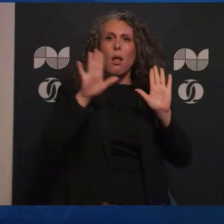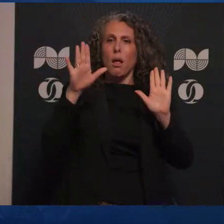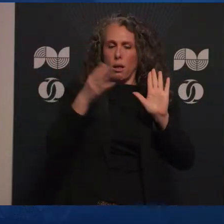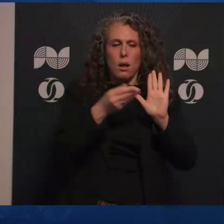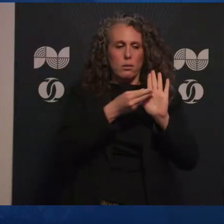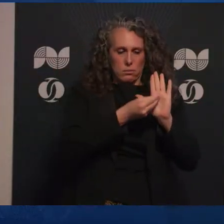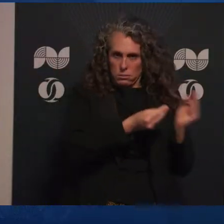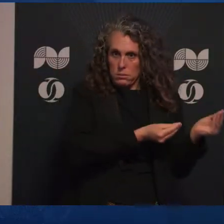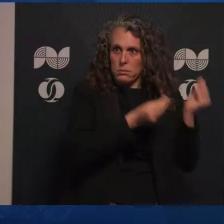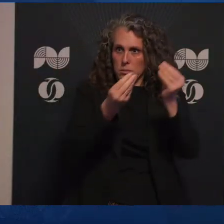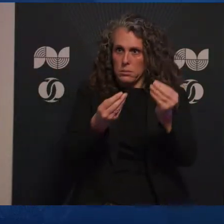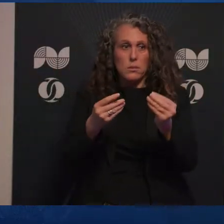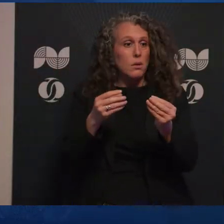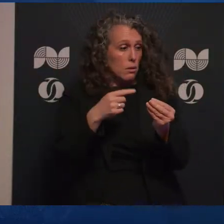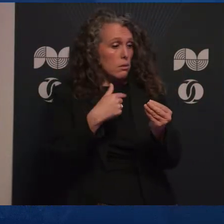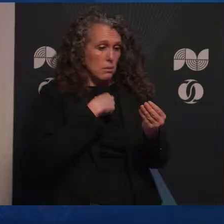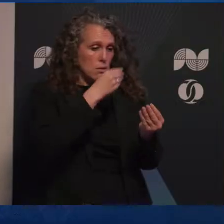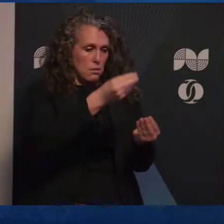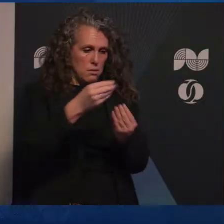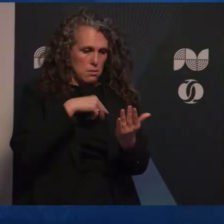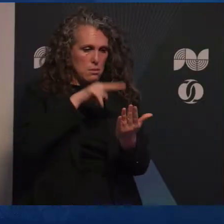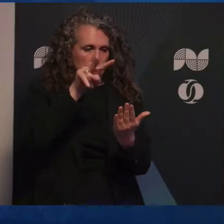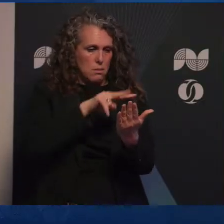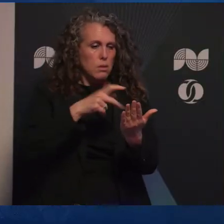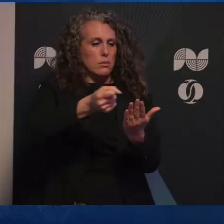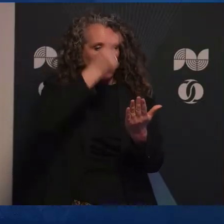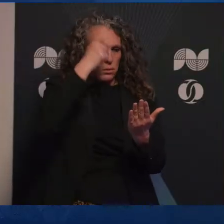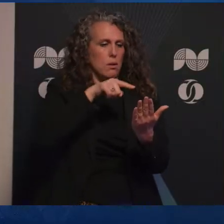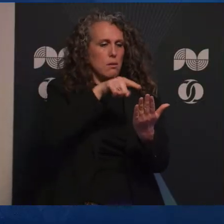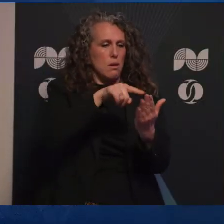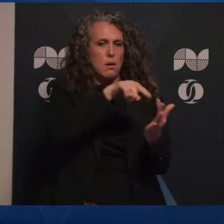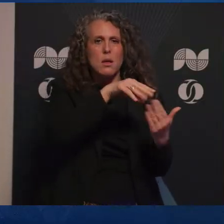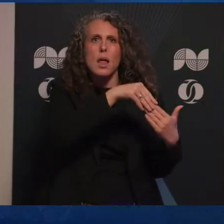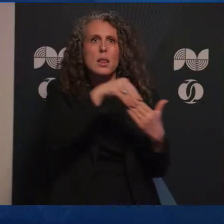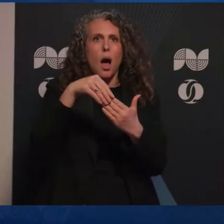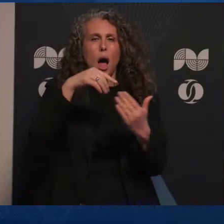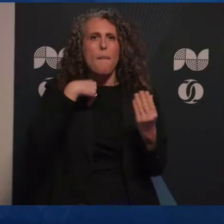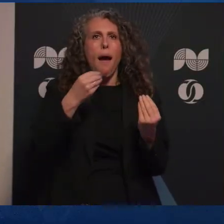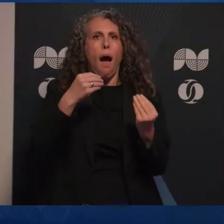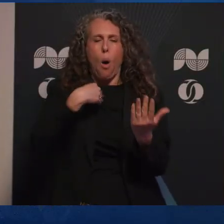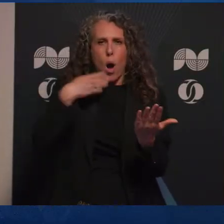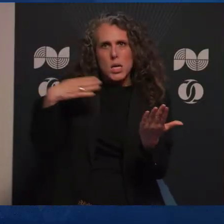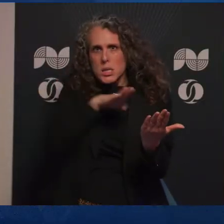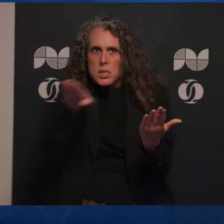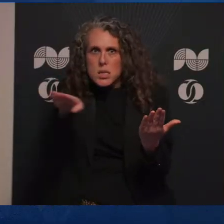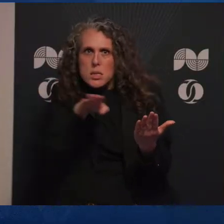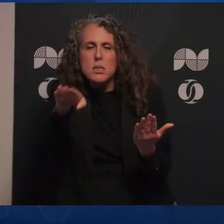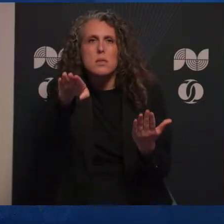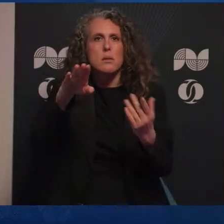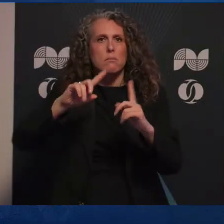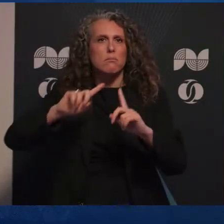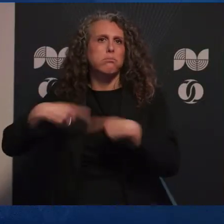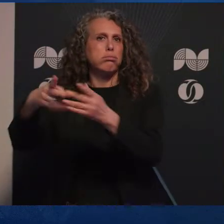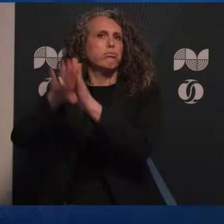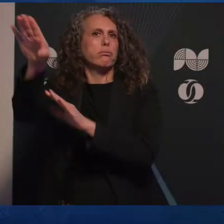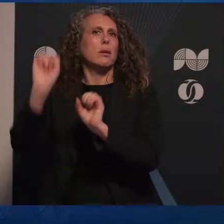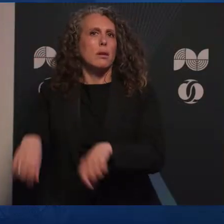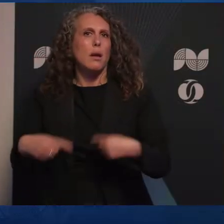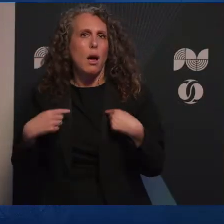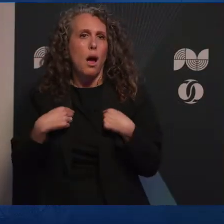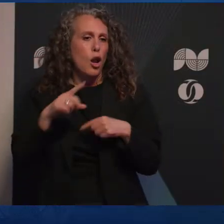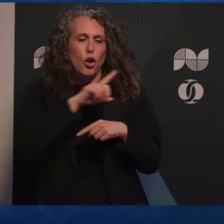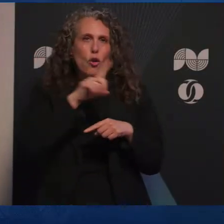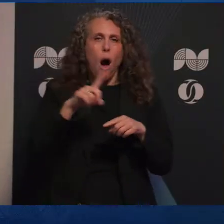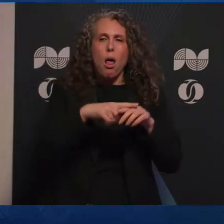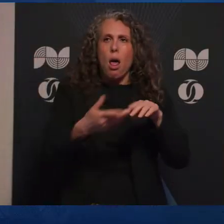the guideline, you have in front of you a wall of bureaucracy.